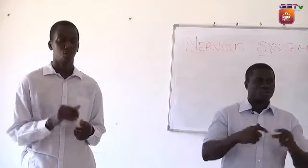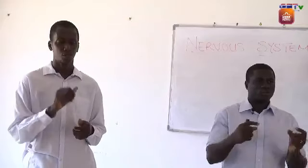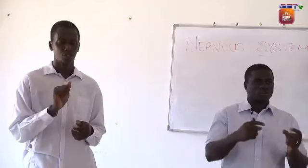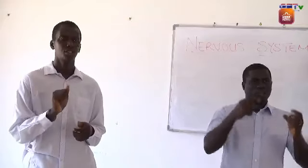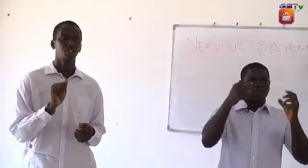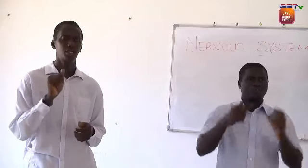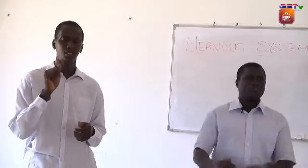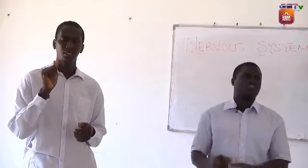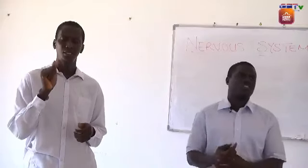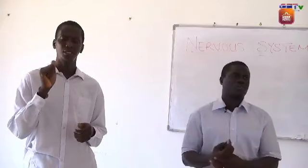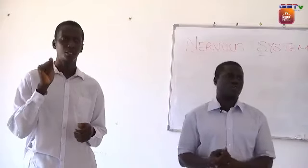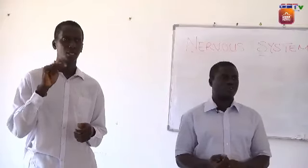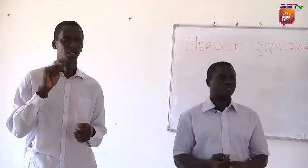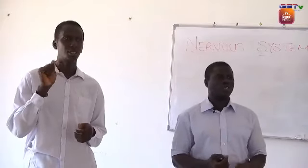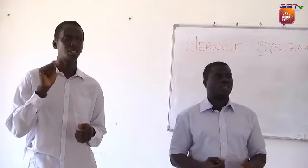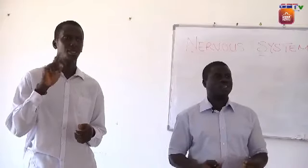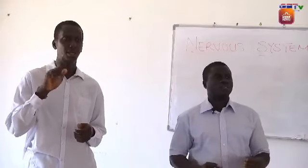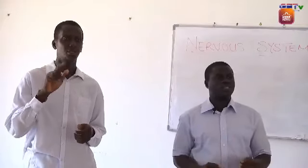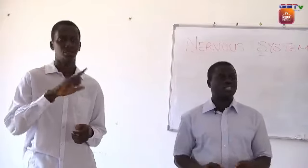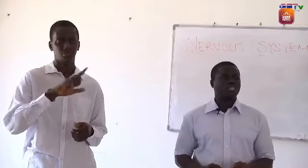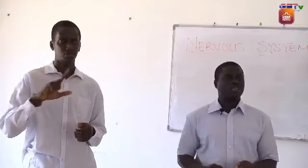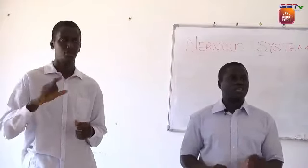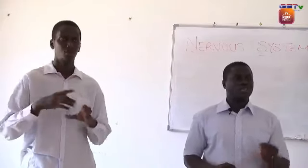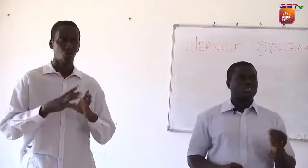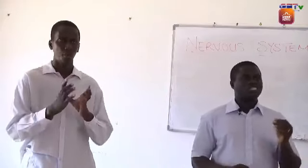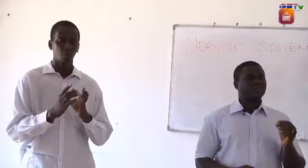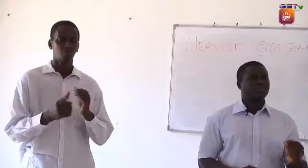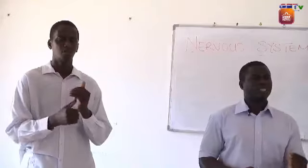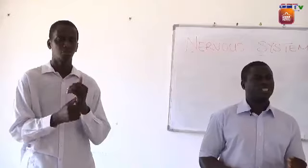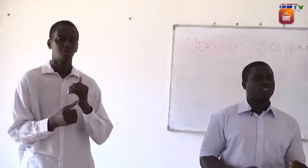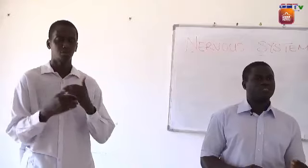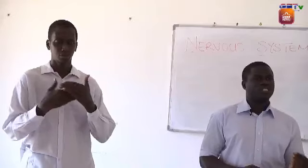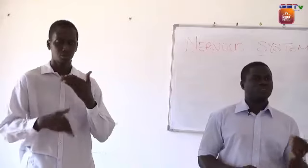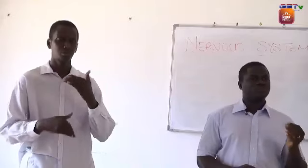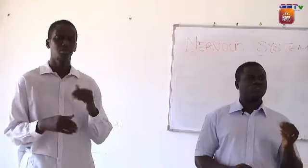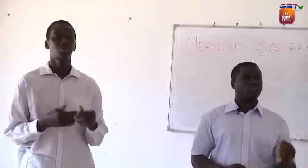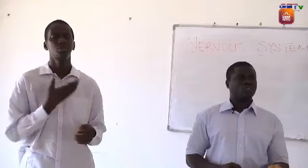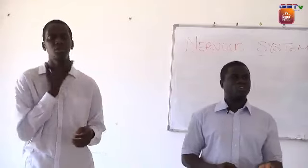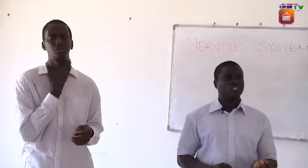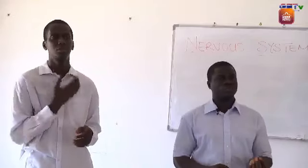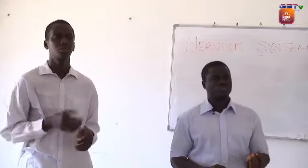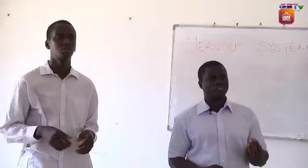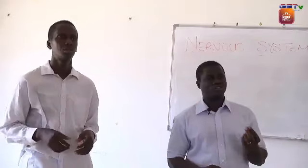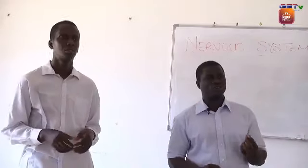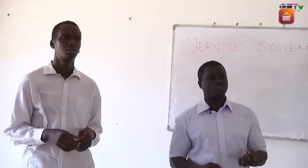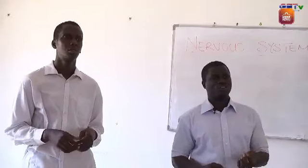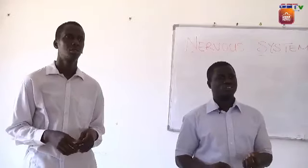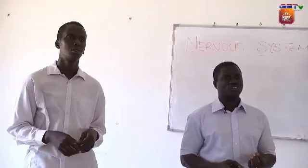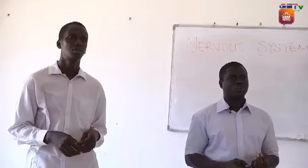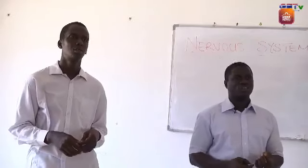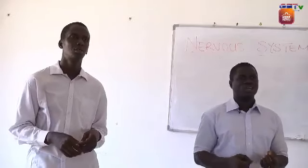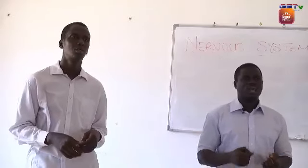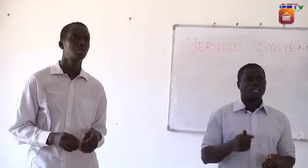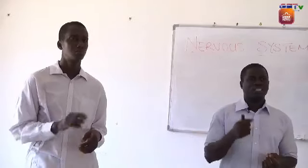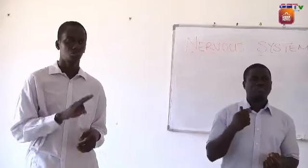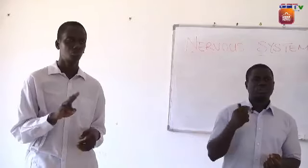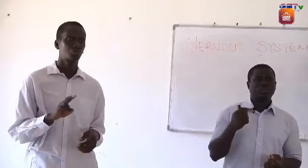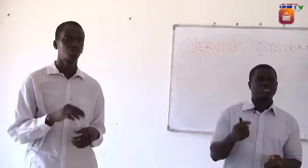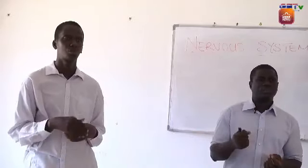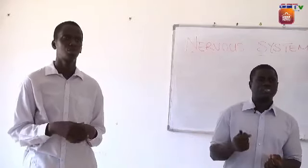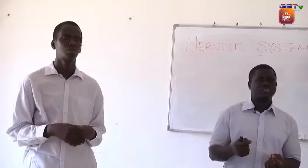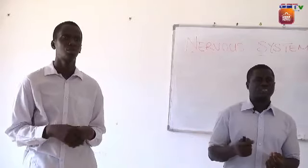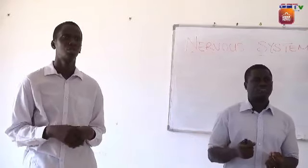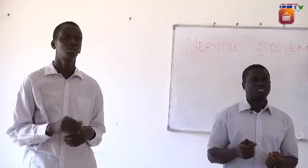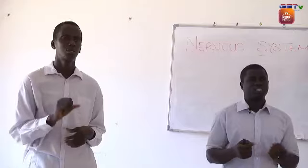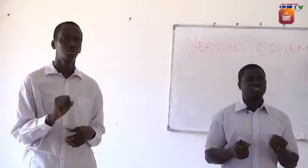there. So that's the anal sphincter. That's what the one that opens up, allow the feces to come out. You said the sympathetic nervous system